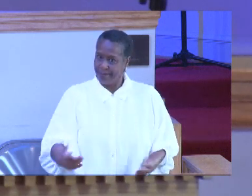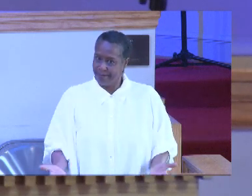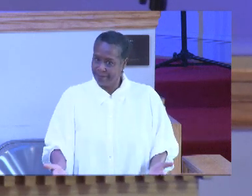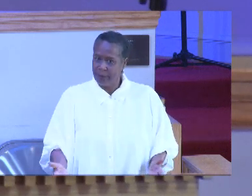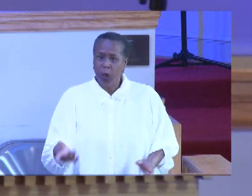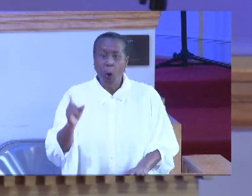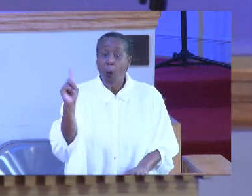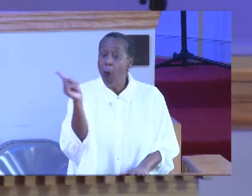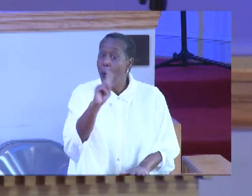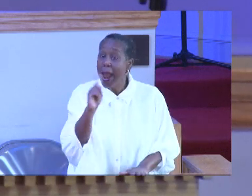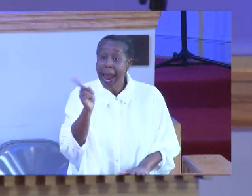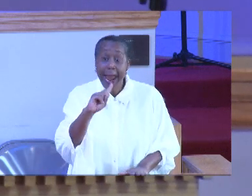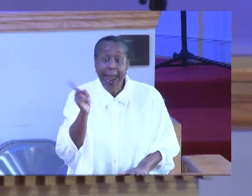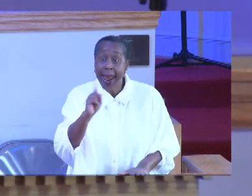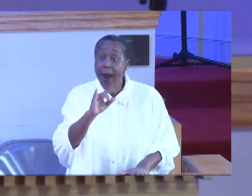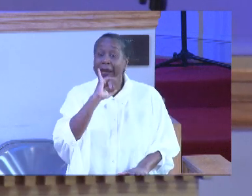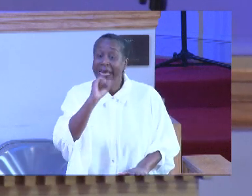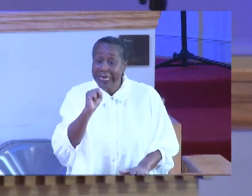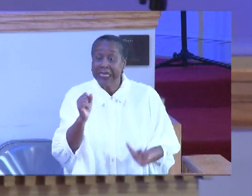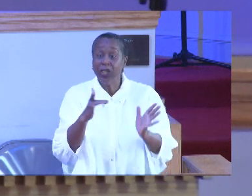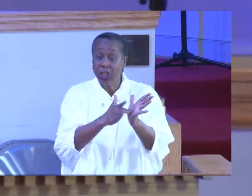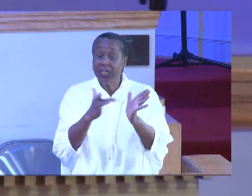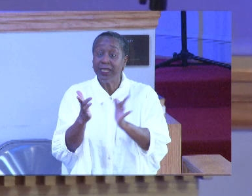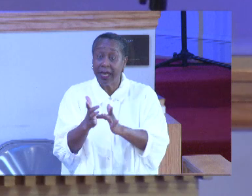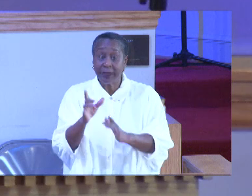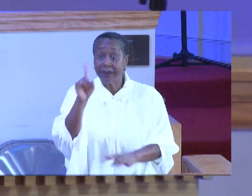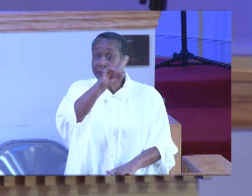Where is Jesus?